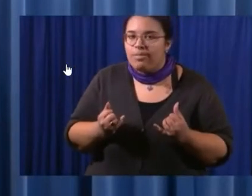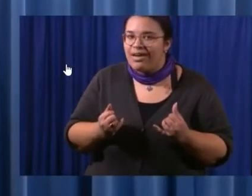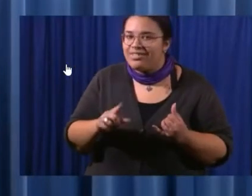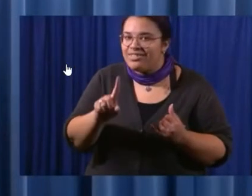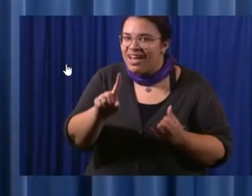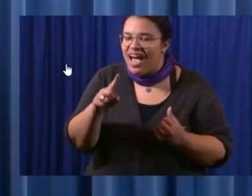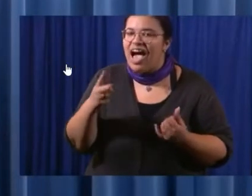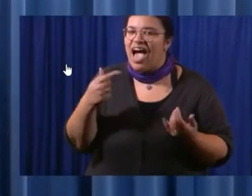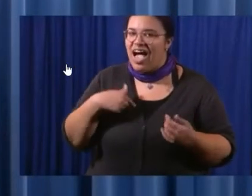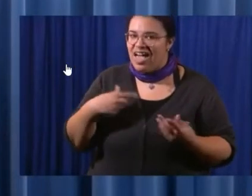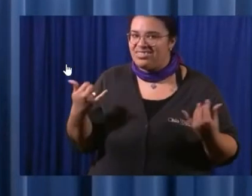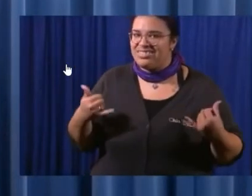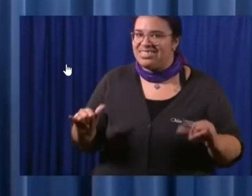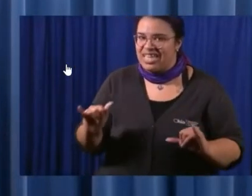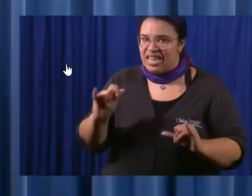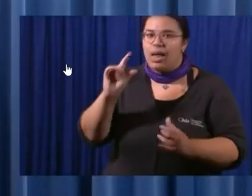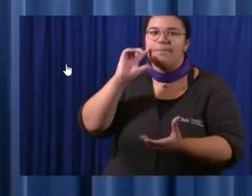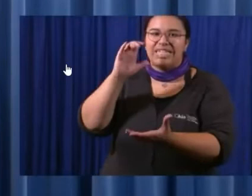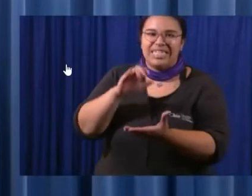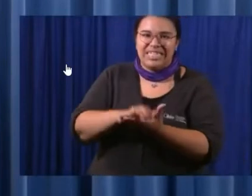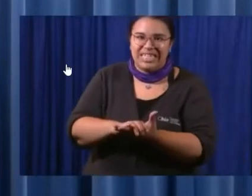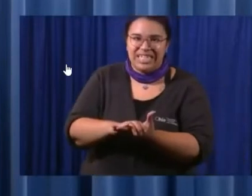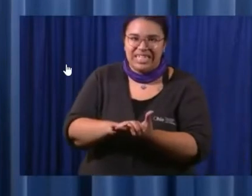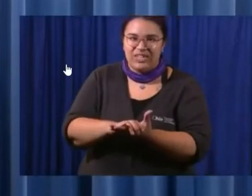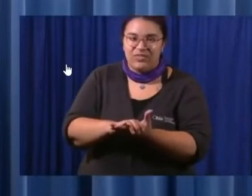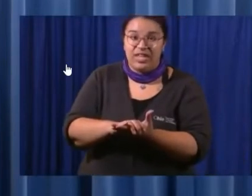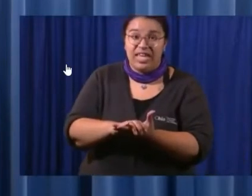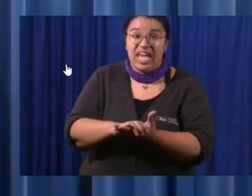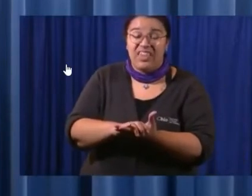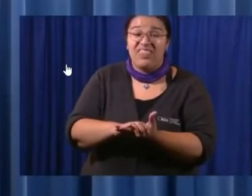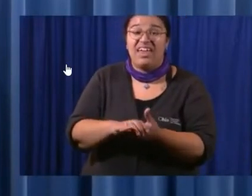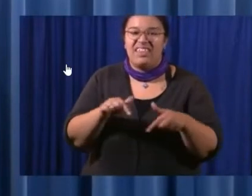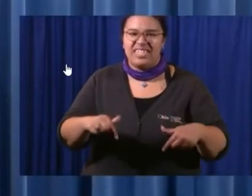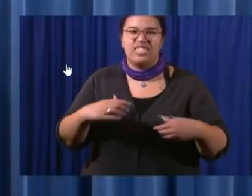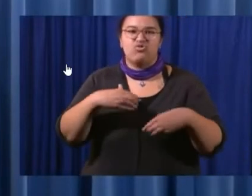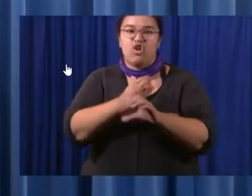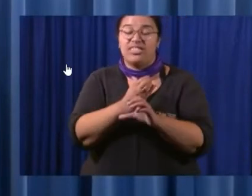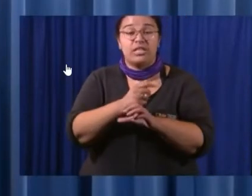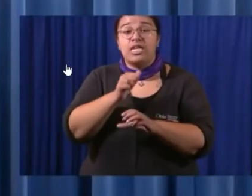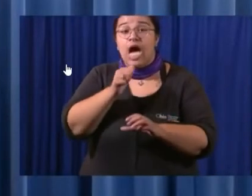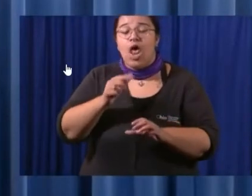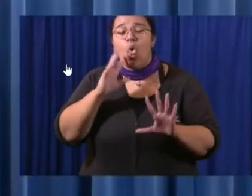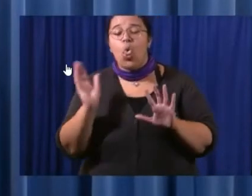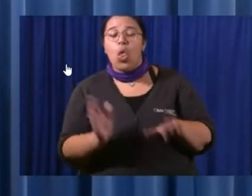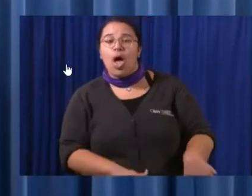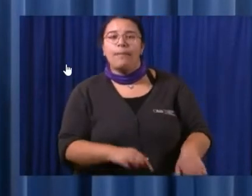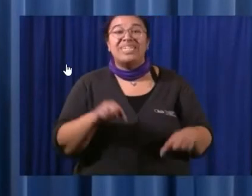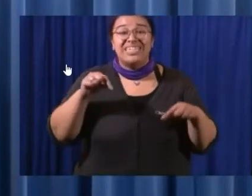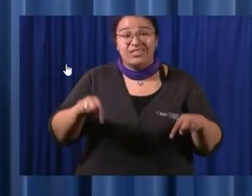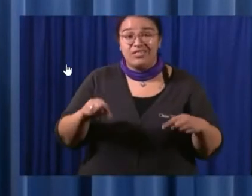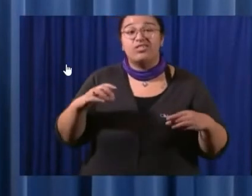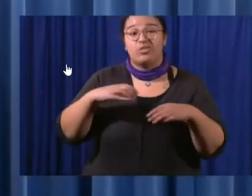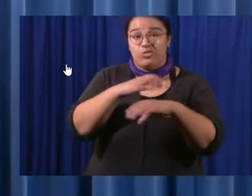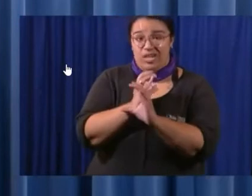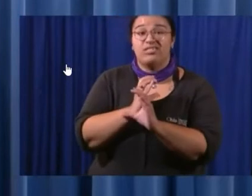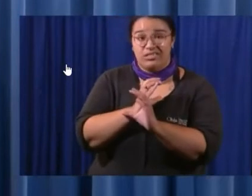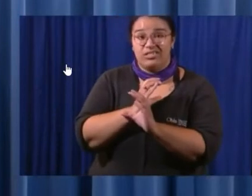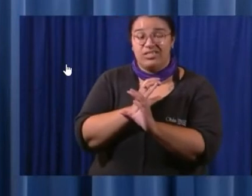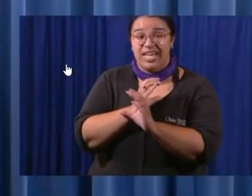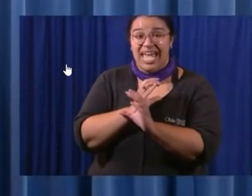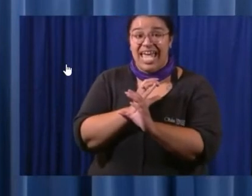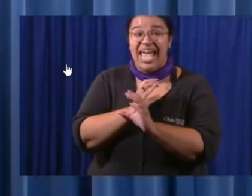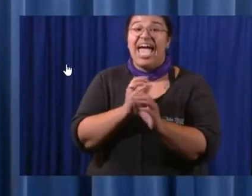in Ohio. And this thing could go one way or the other, and we can control it collectively by what